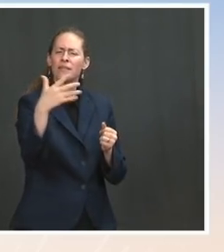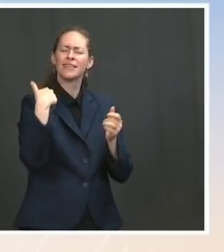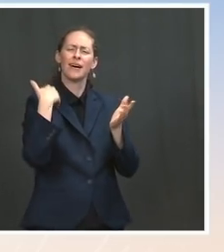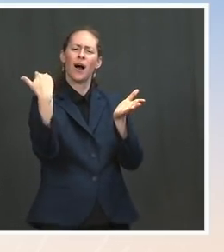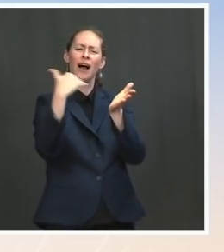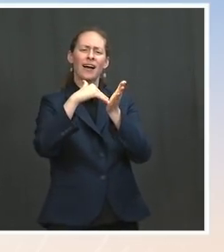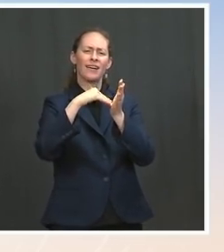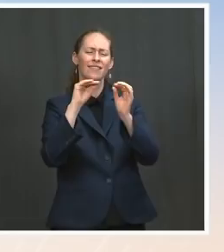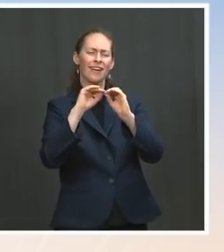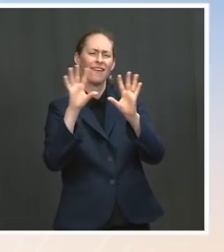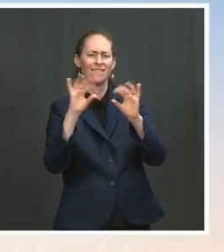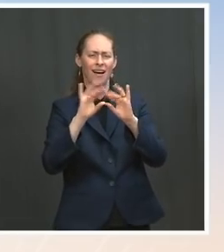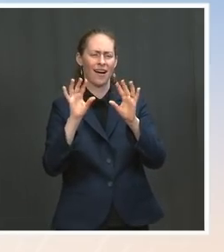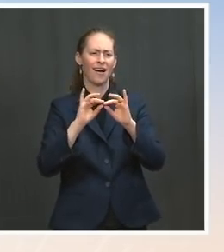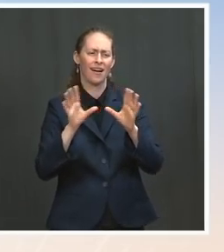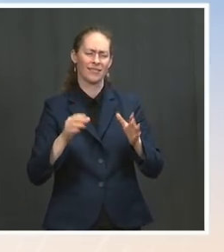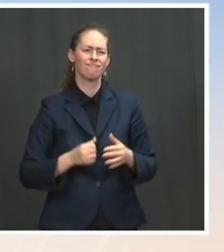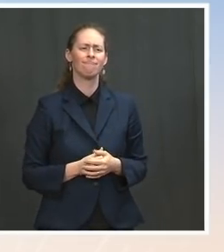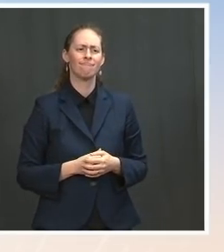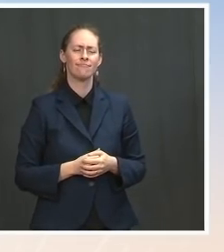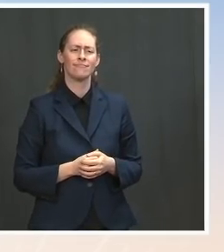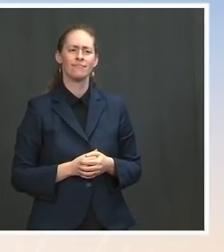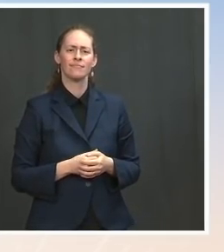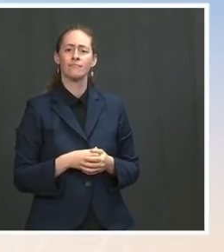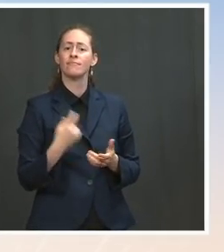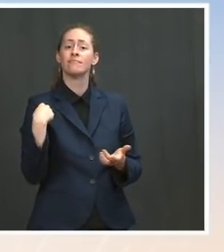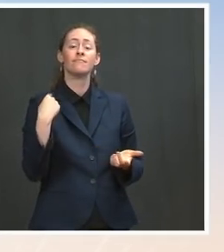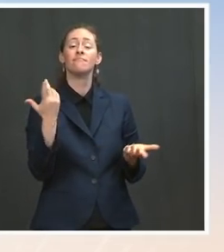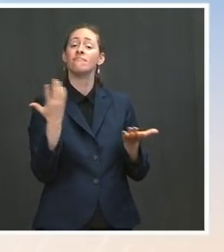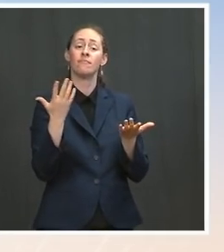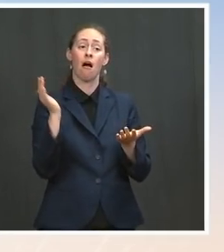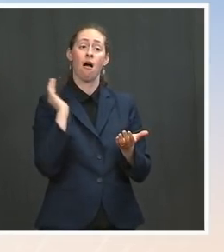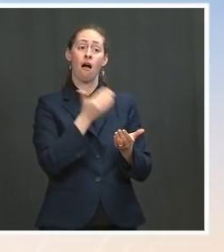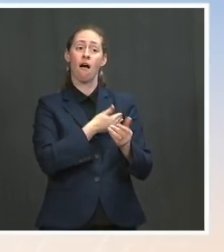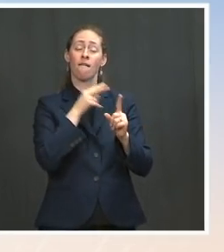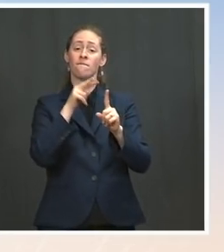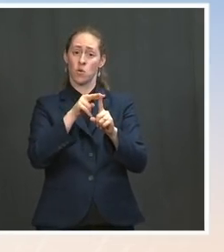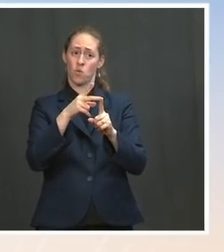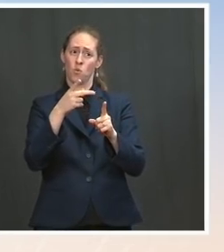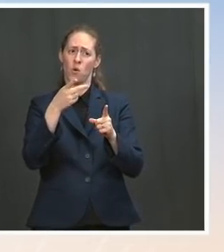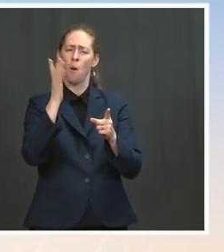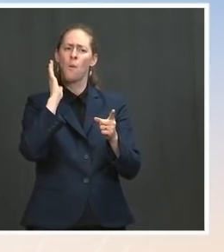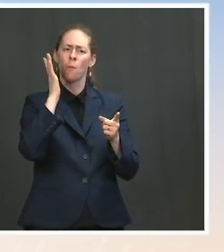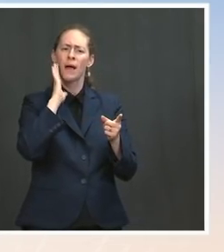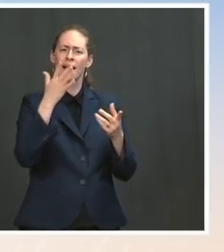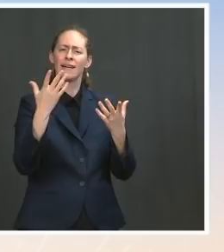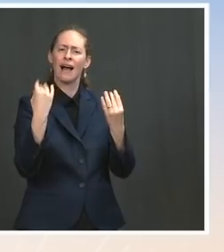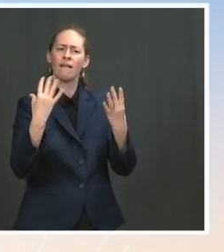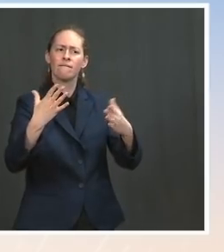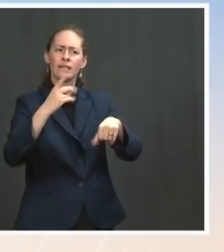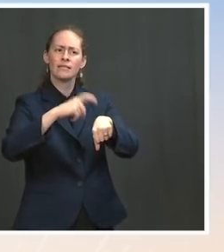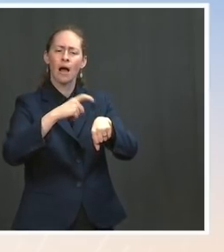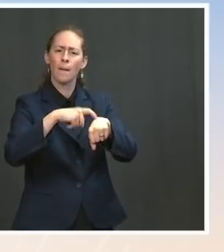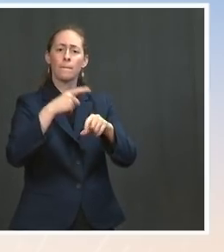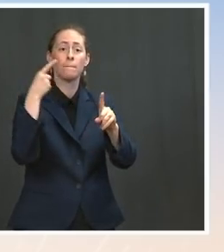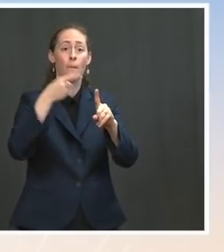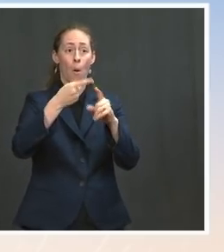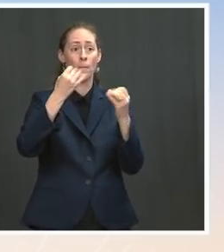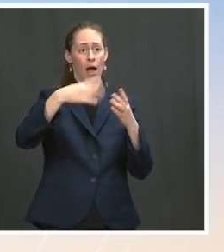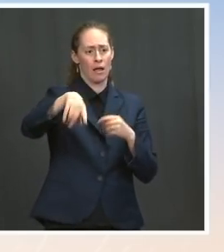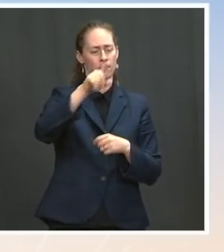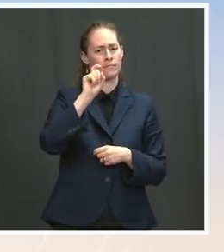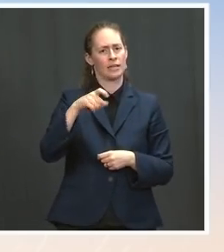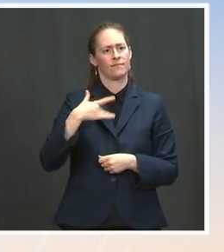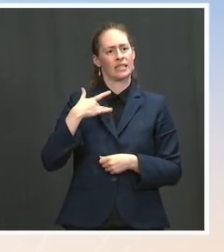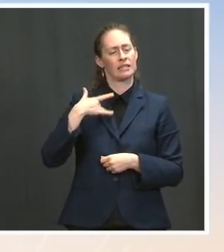Our view is that it's going to take time for workers to regain confidence in the safety of the workplace,